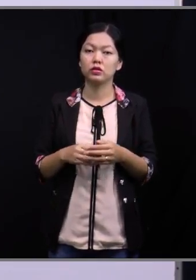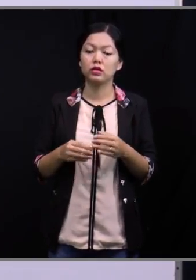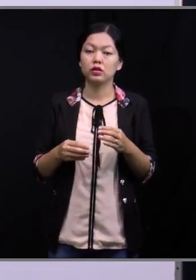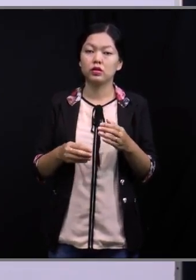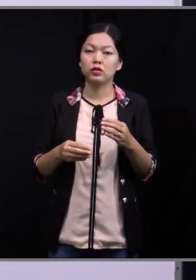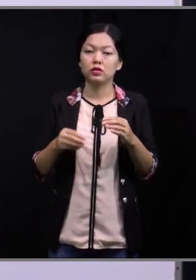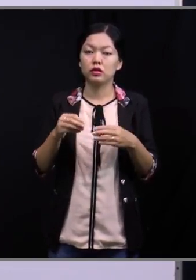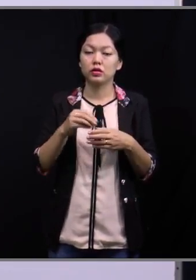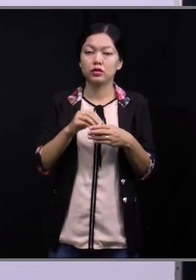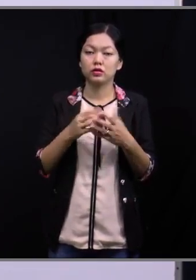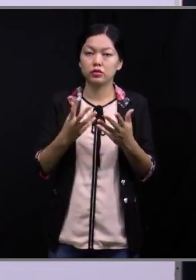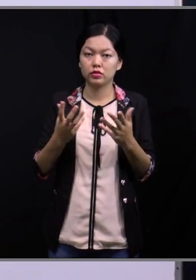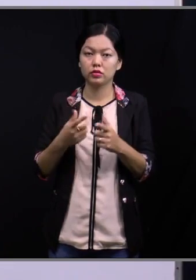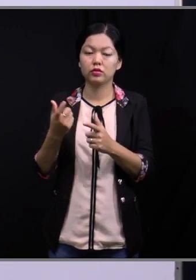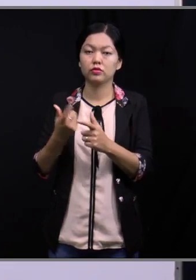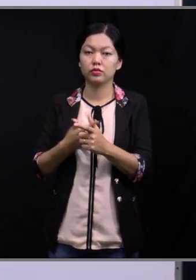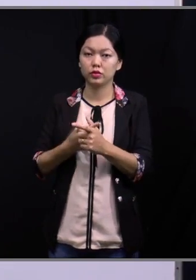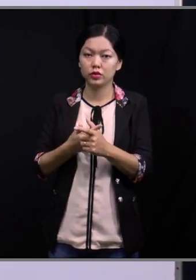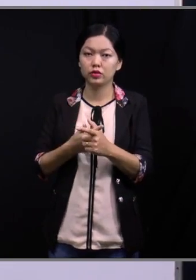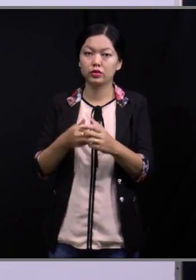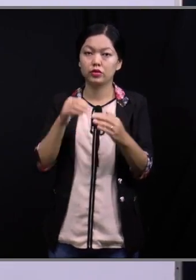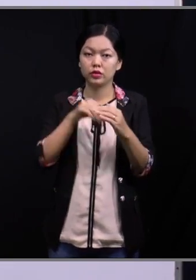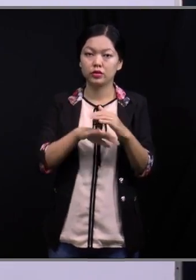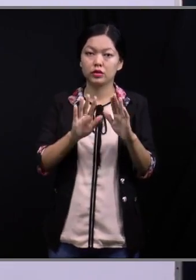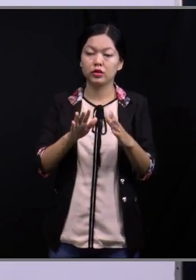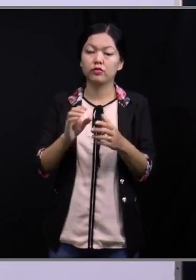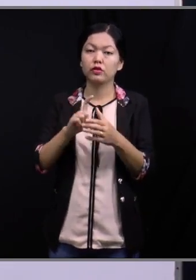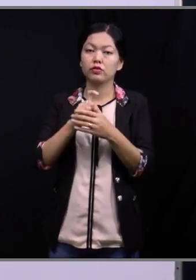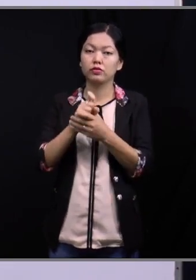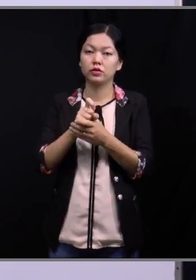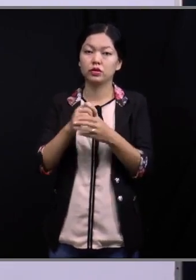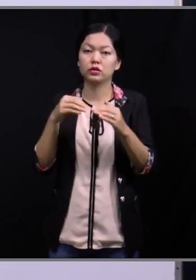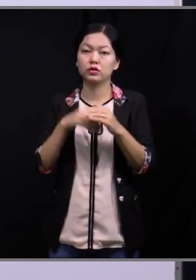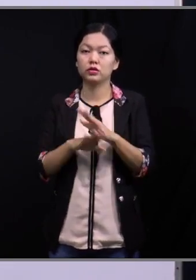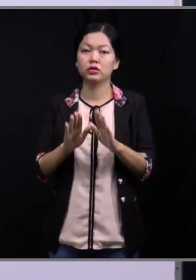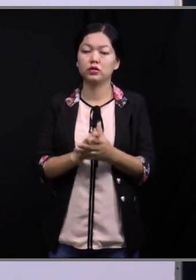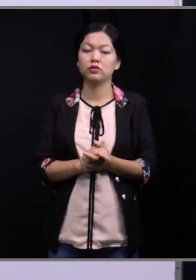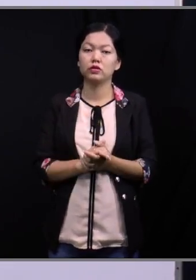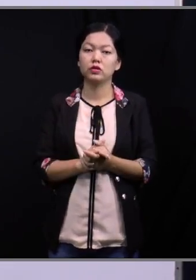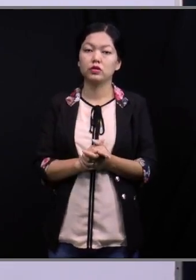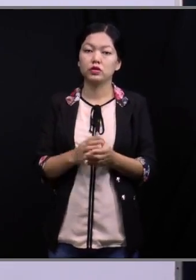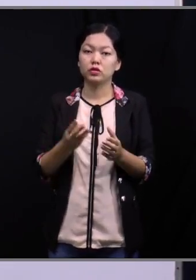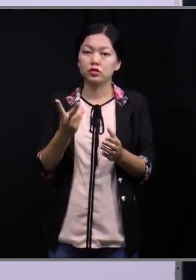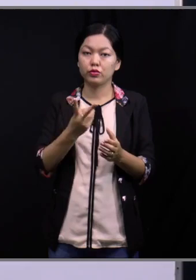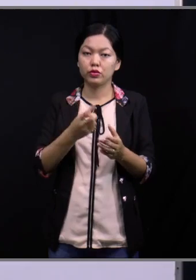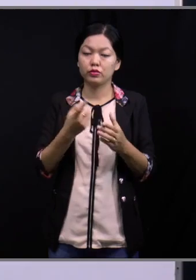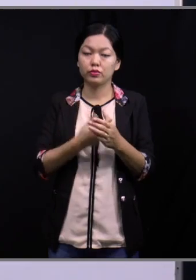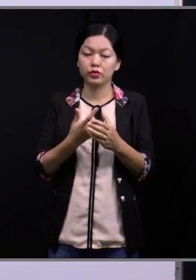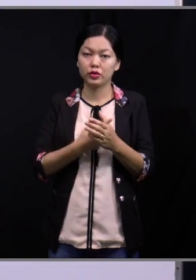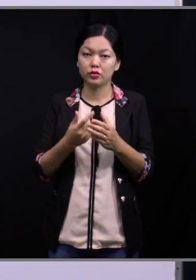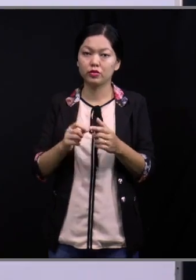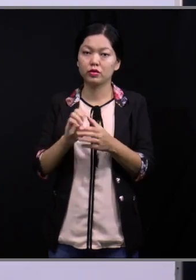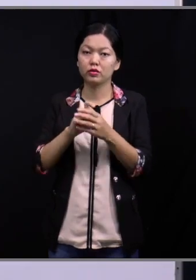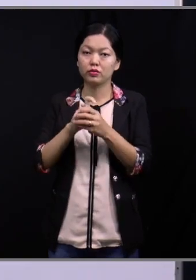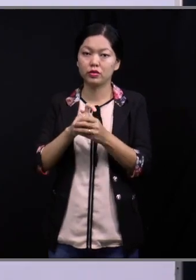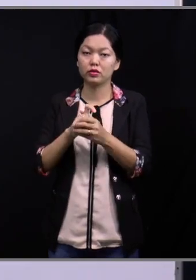as well as brinjal. So both this potato and brinjal, they belong, they have the generic name Solanum. Solanum